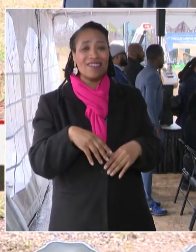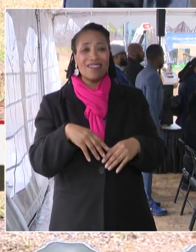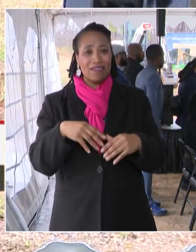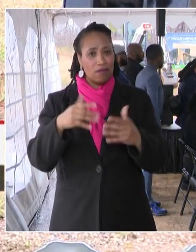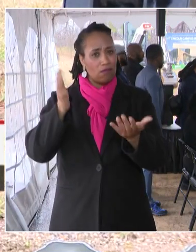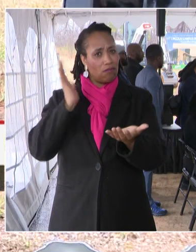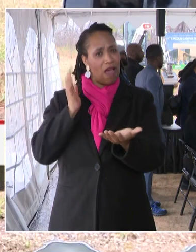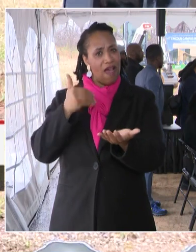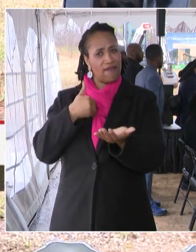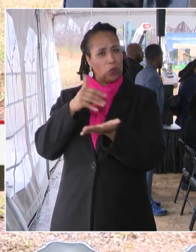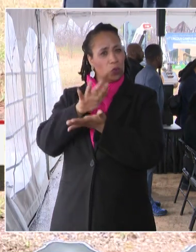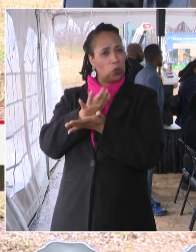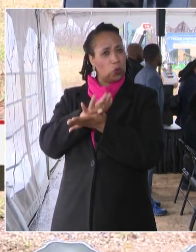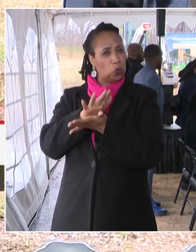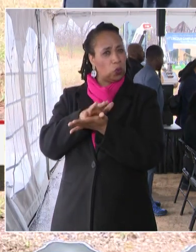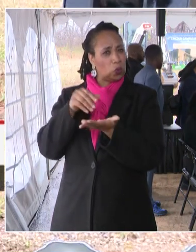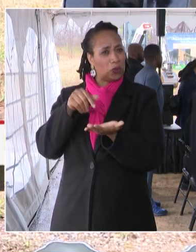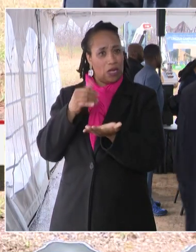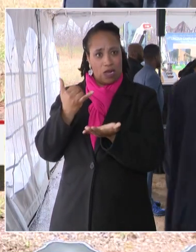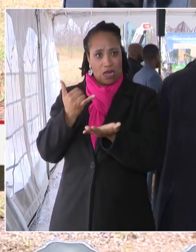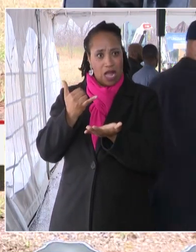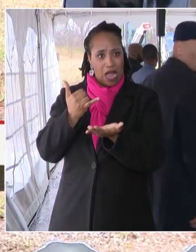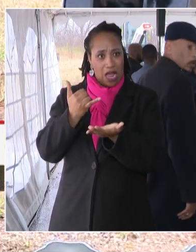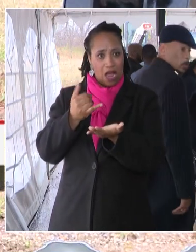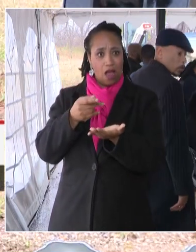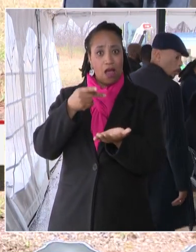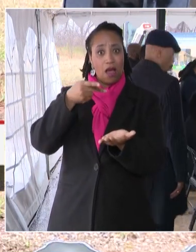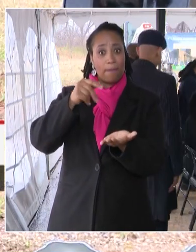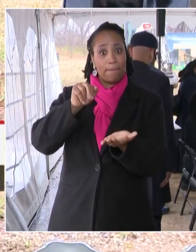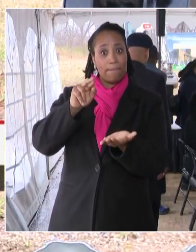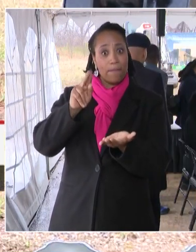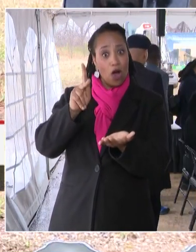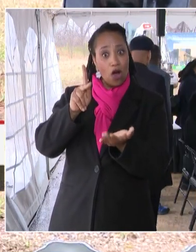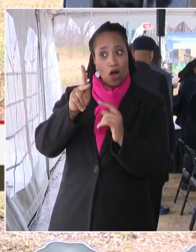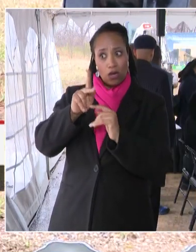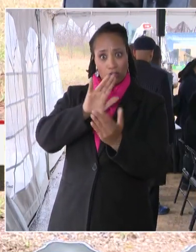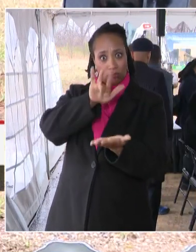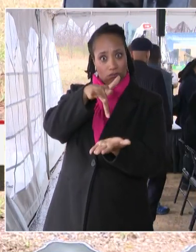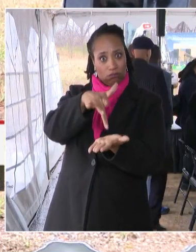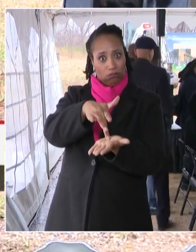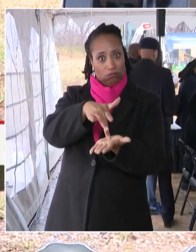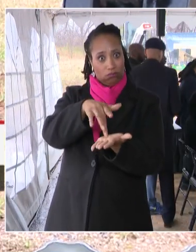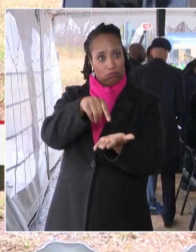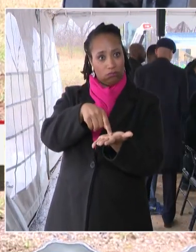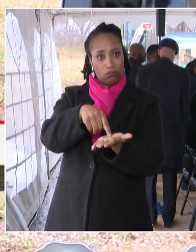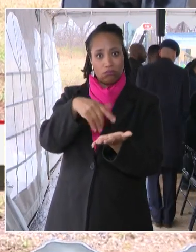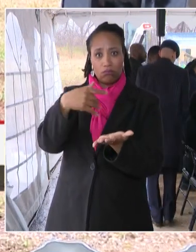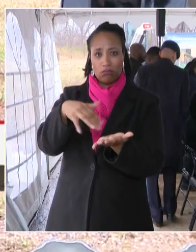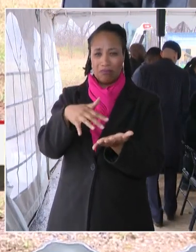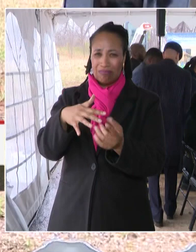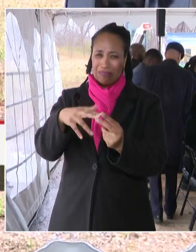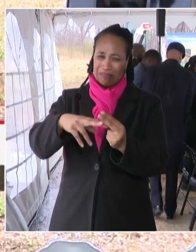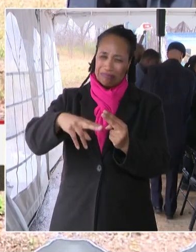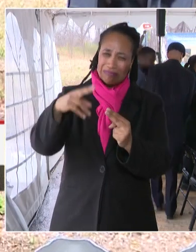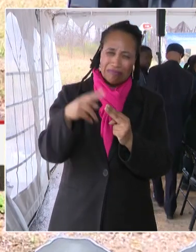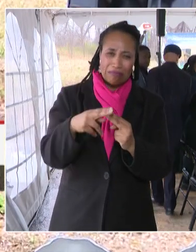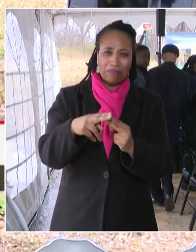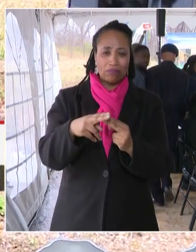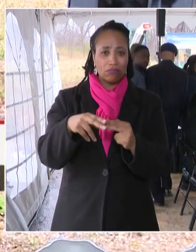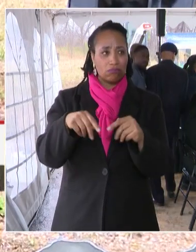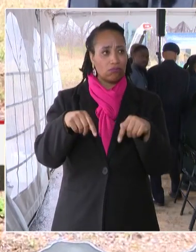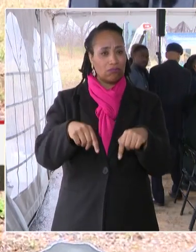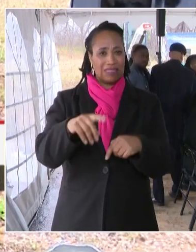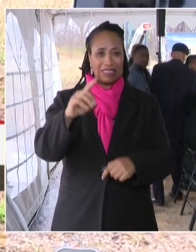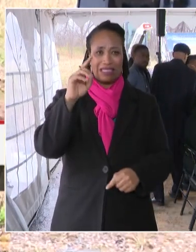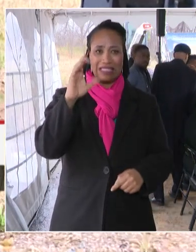best parks of any park in the District of Columbia. And we're going to make sure that we continue to put the work in with this groundbreaking, see this project